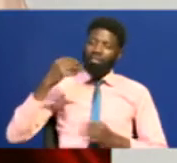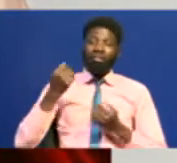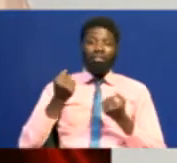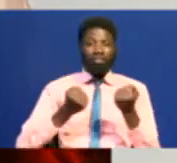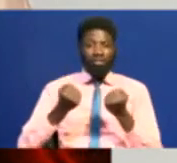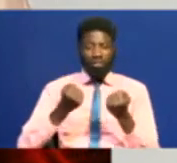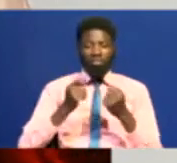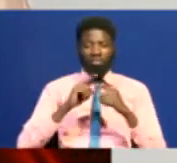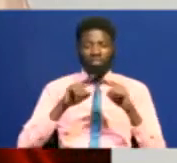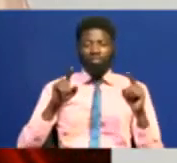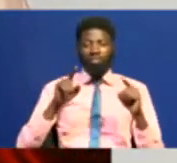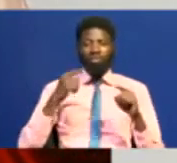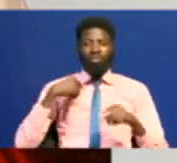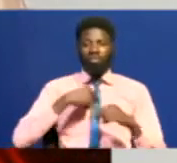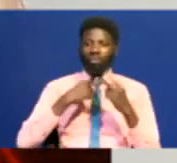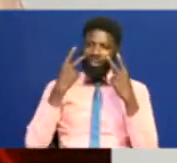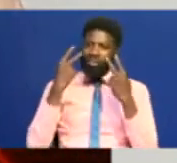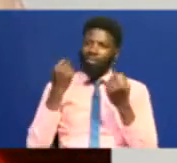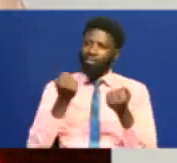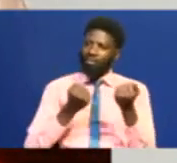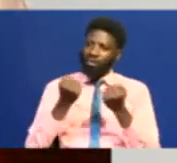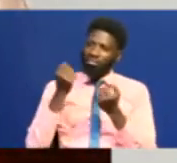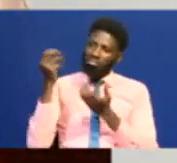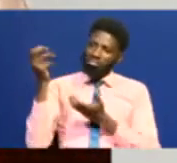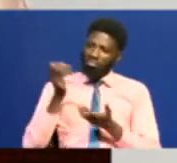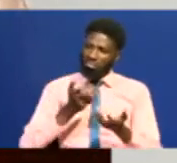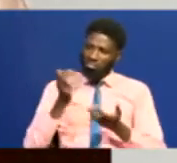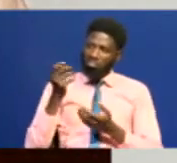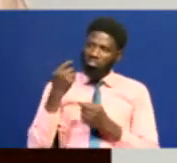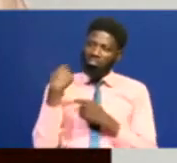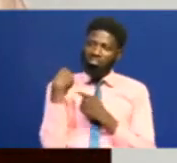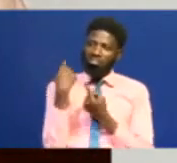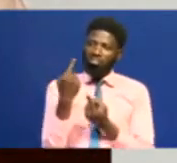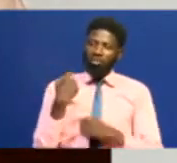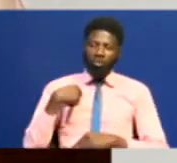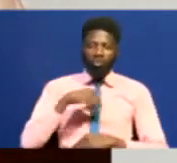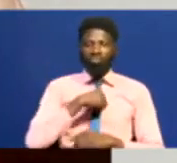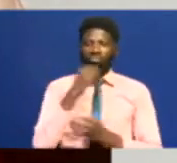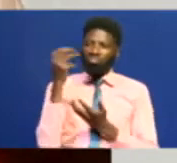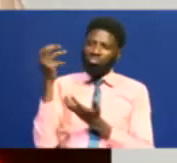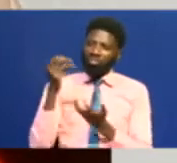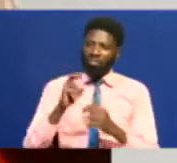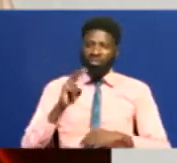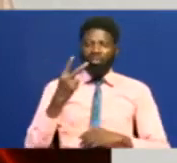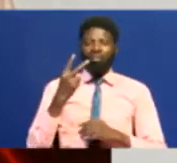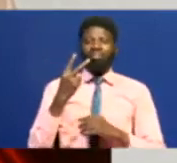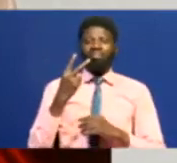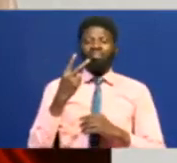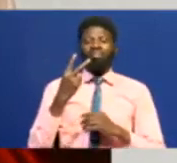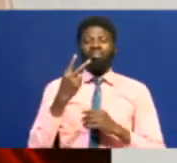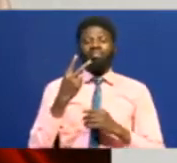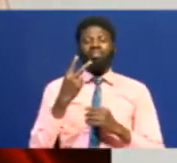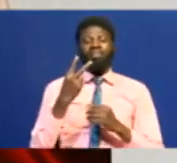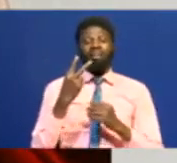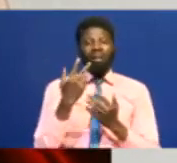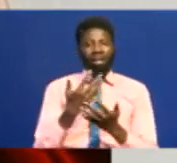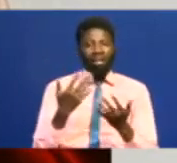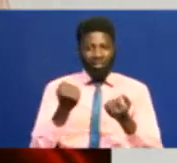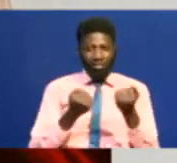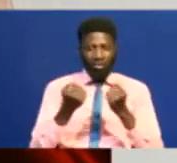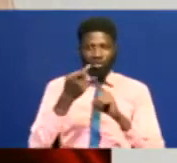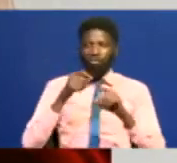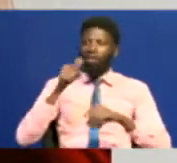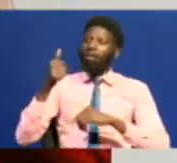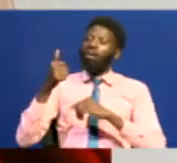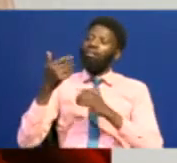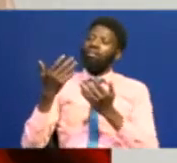that we bring into the country, mm-hmm. we are used to bringing, used vehicles that are, coming from other markets. Mm-hmm. So the difference between those